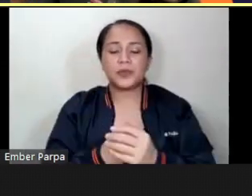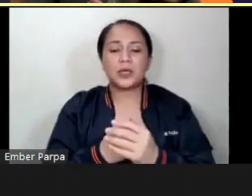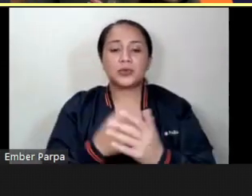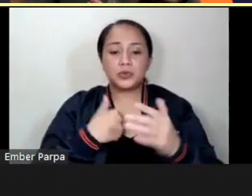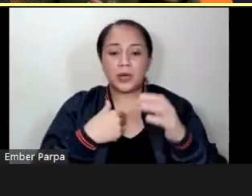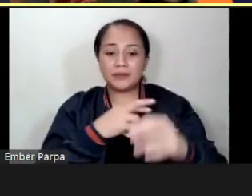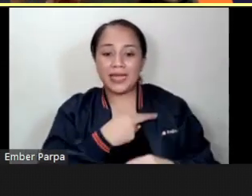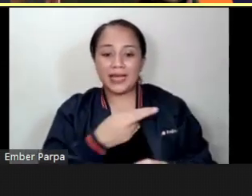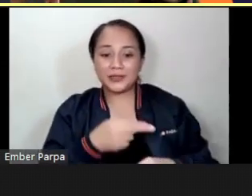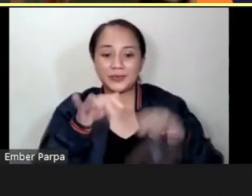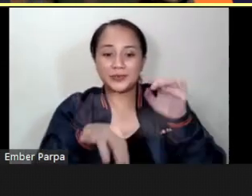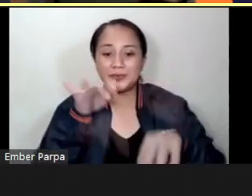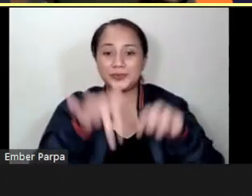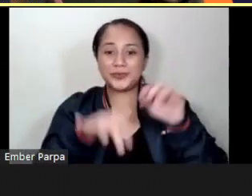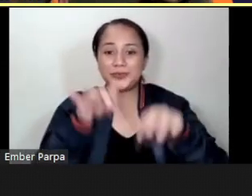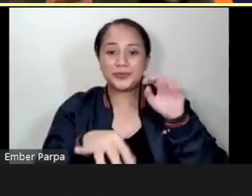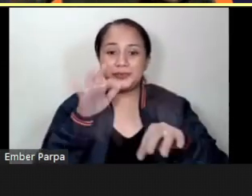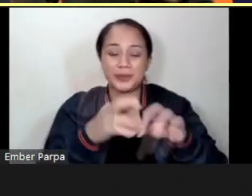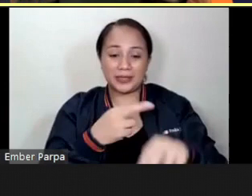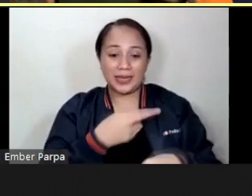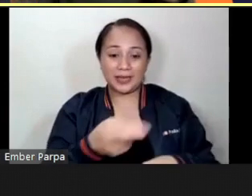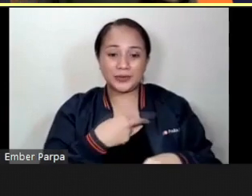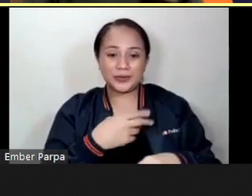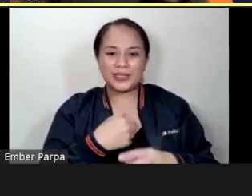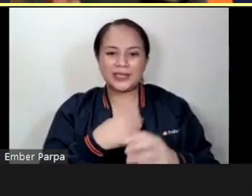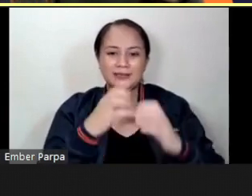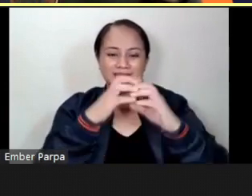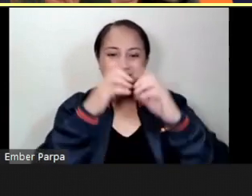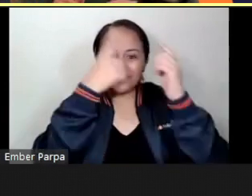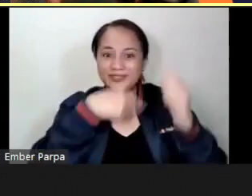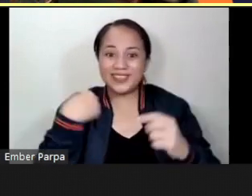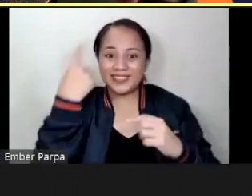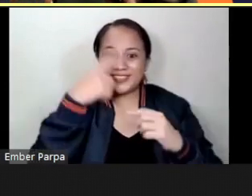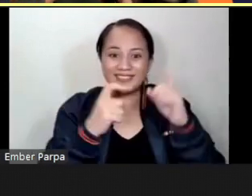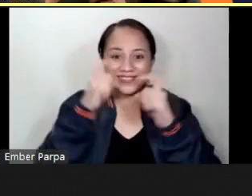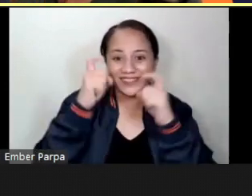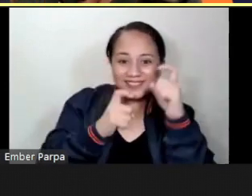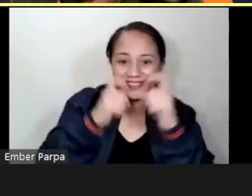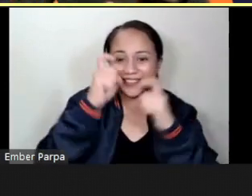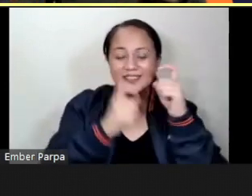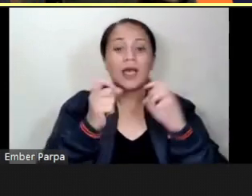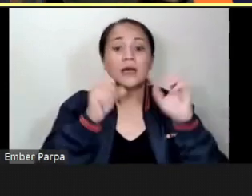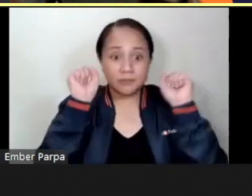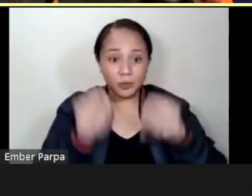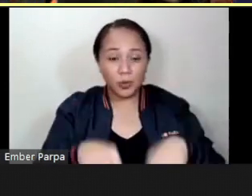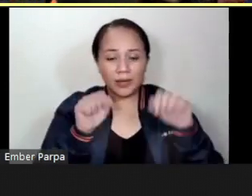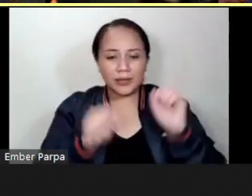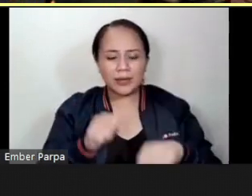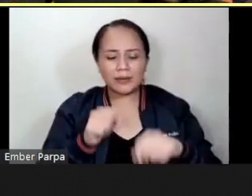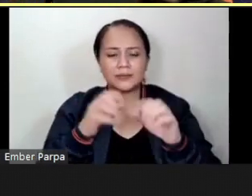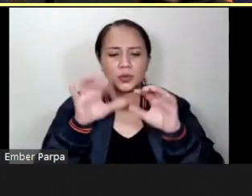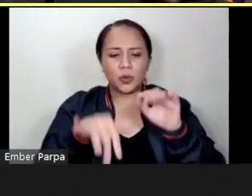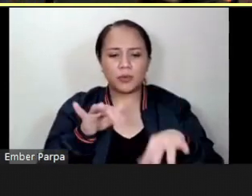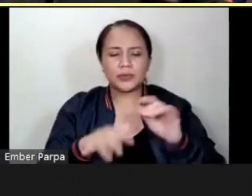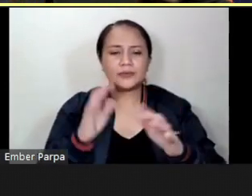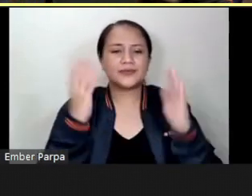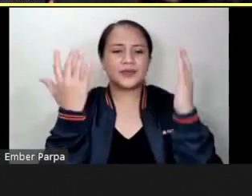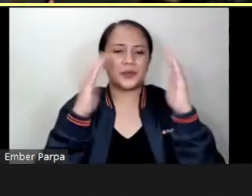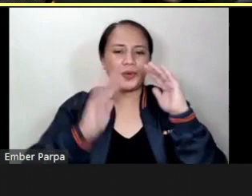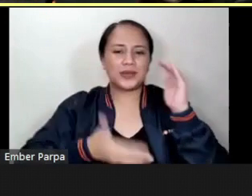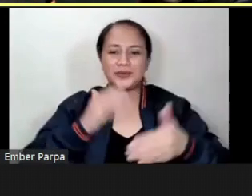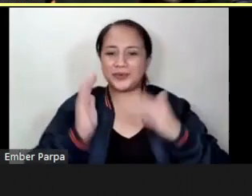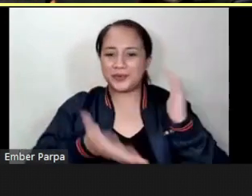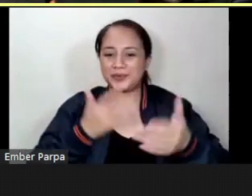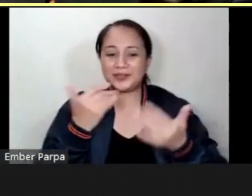reaction buttons, can use emojis, and mag-ingay sa comment section. Welcome